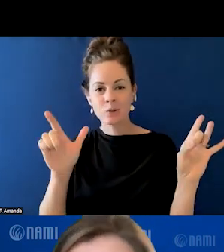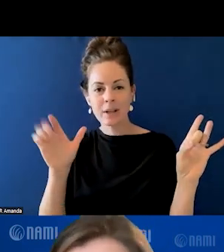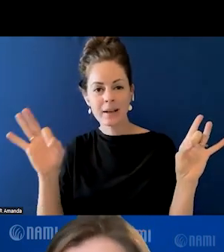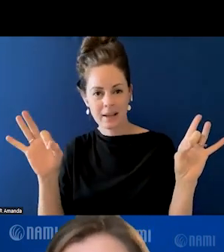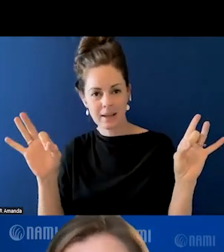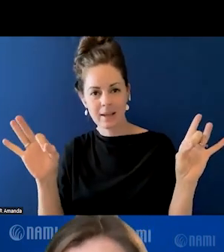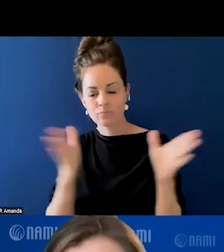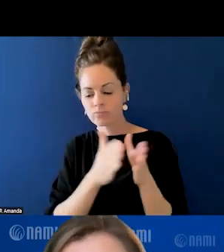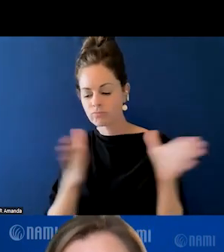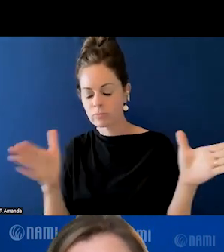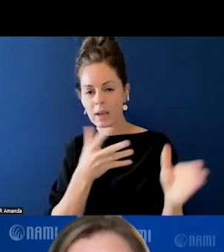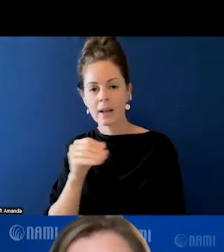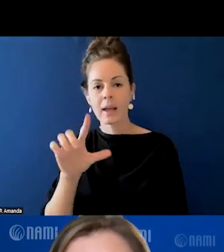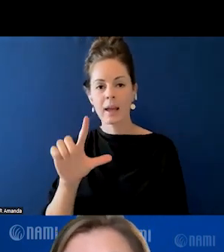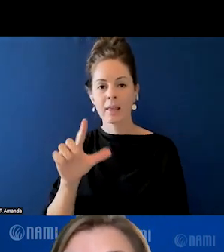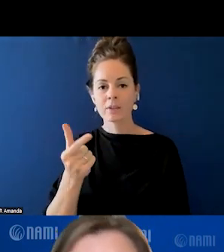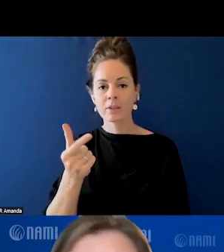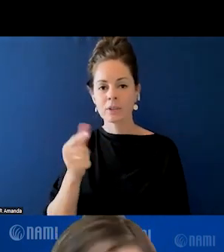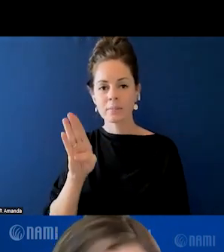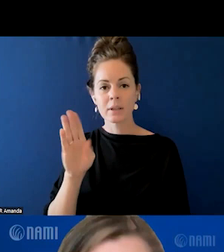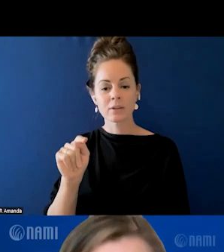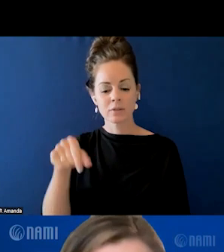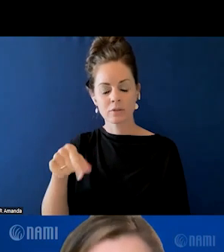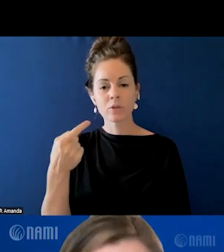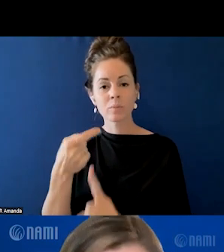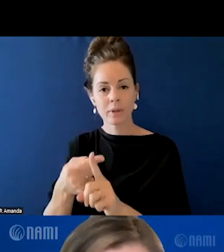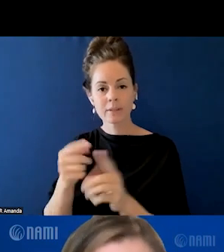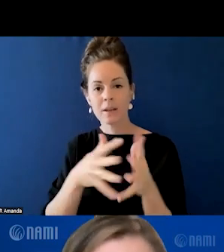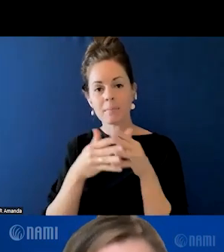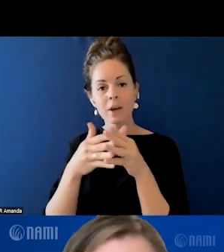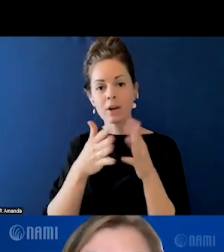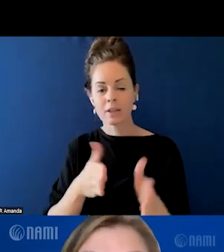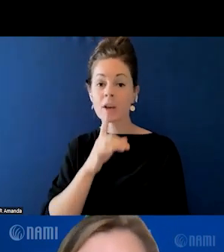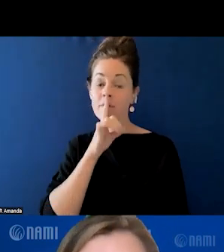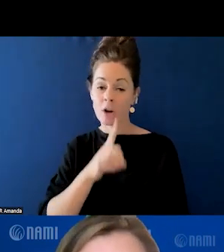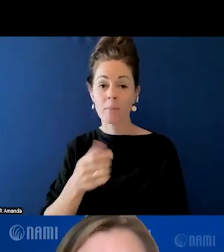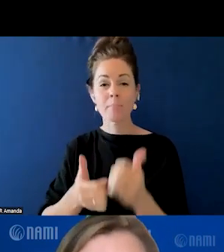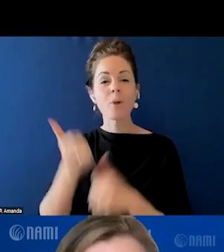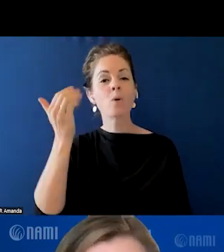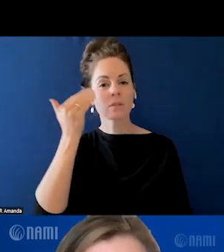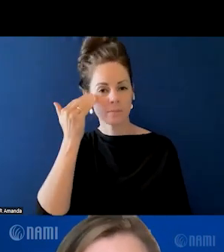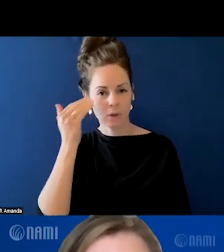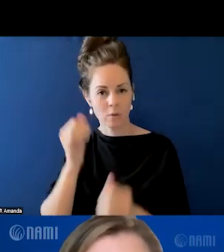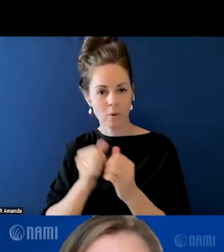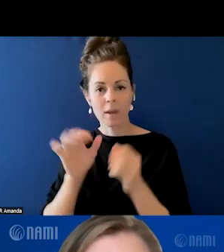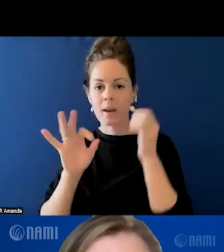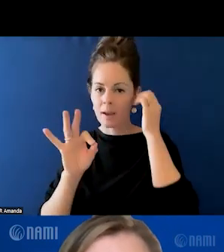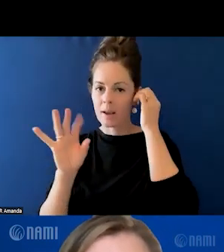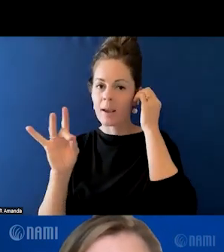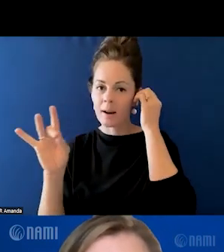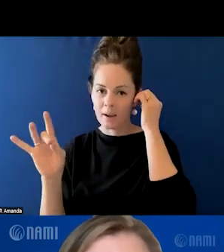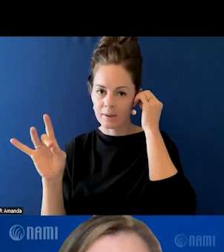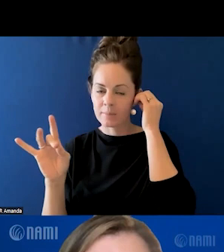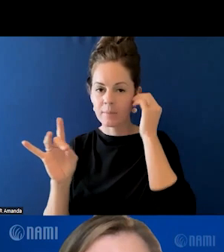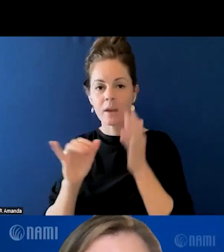and LGBTQ plus Americans are the most familiar with 988, that those continue to be